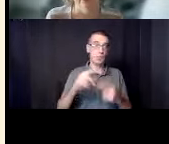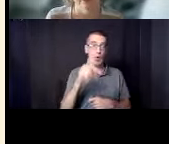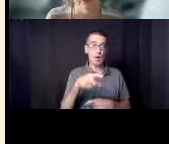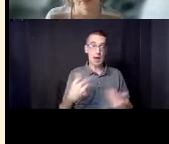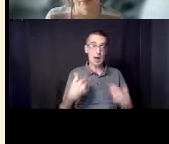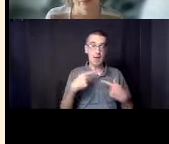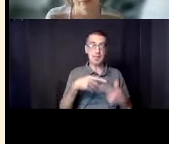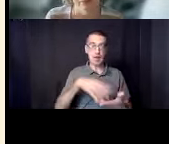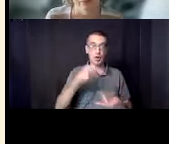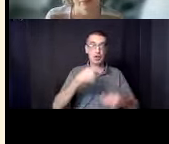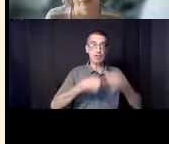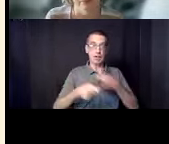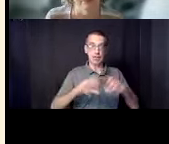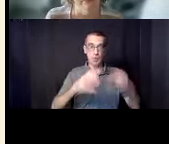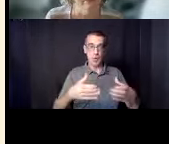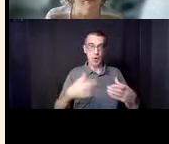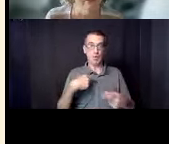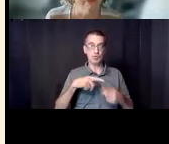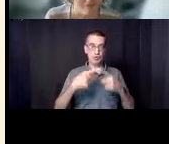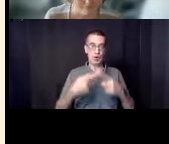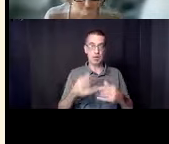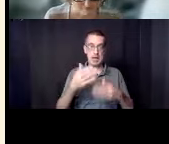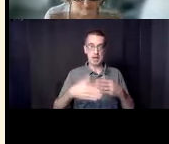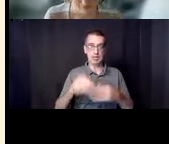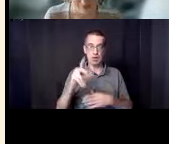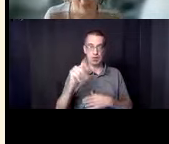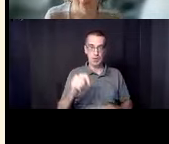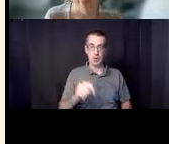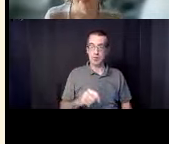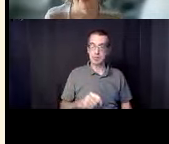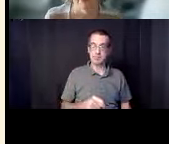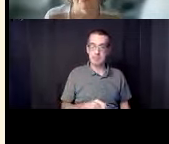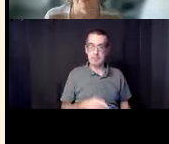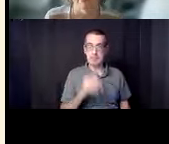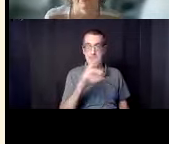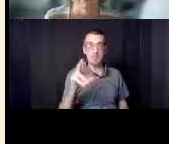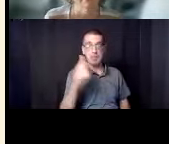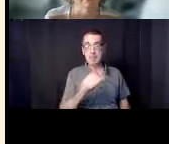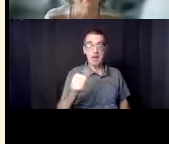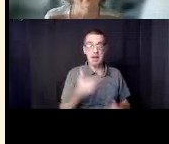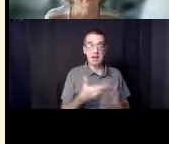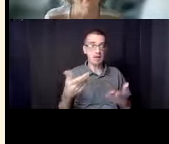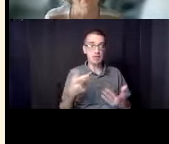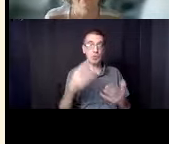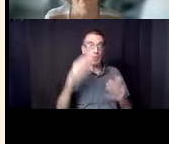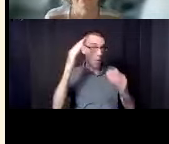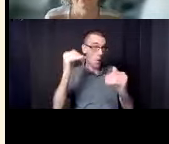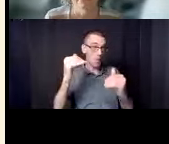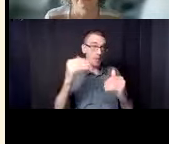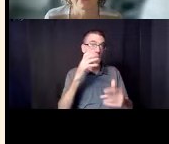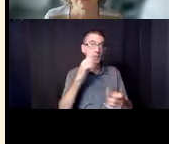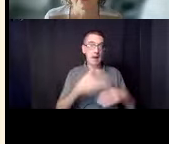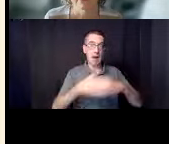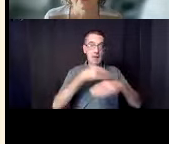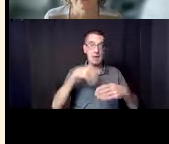about the Learning Exchange cohort that we're launching at the end of October, or any things that you're hoping might be covered